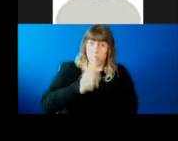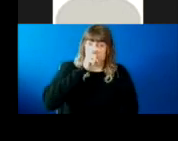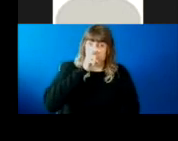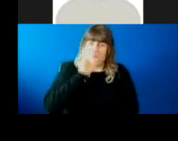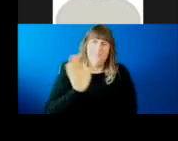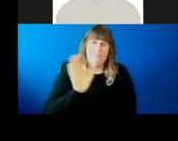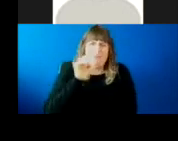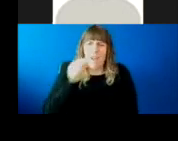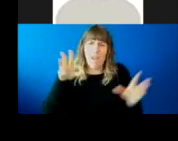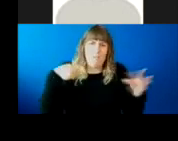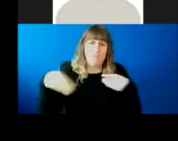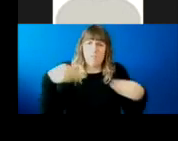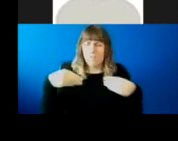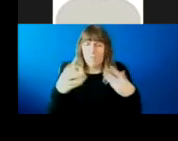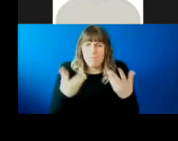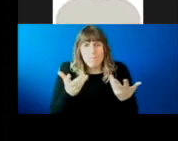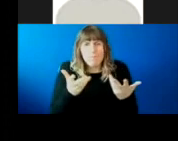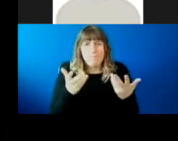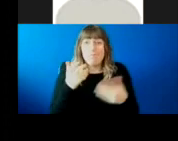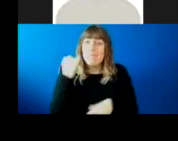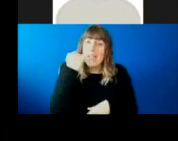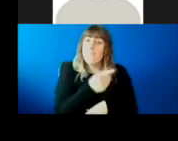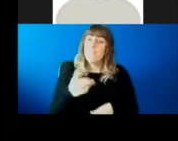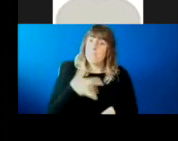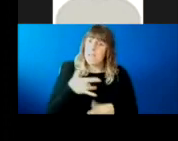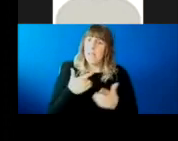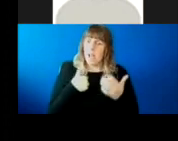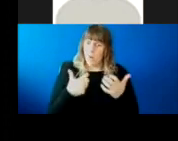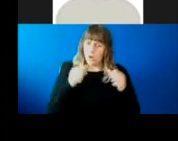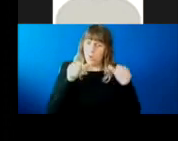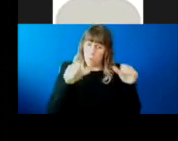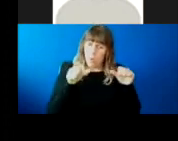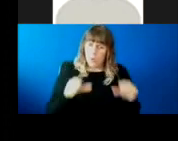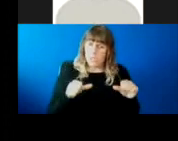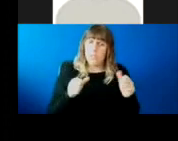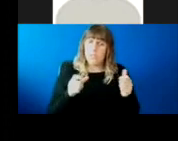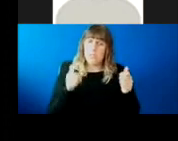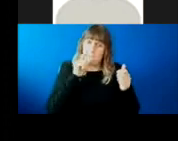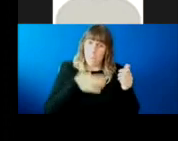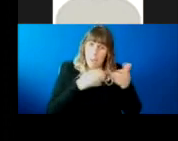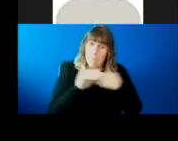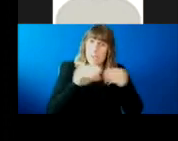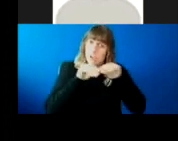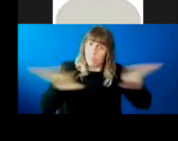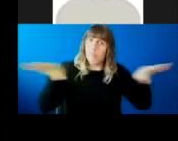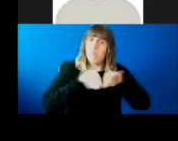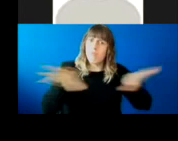it's as often as you feel you need to post in order to get your message